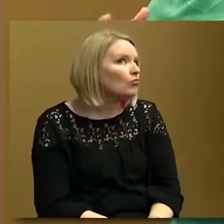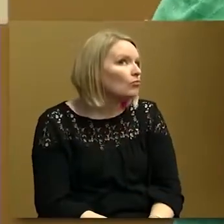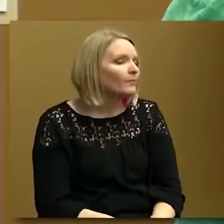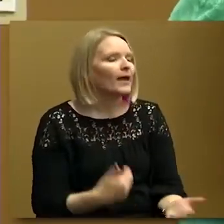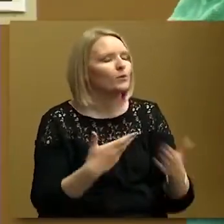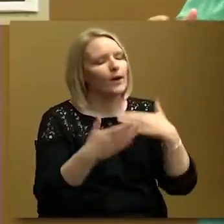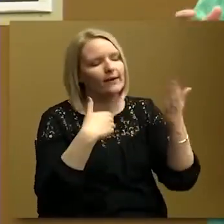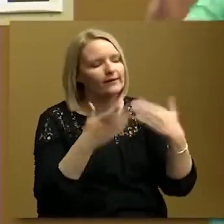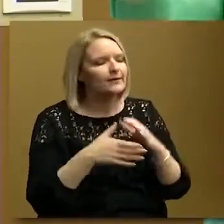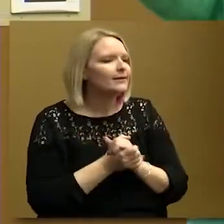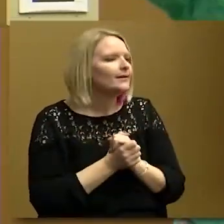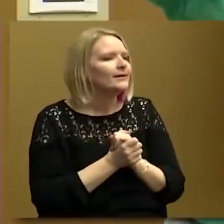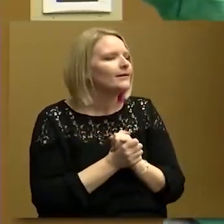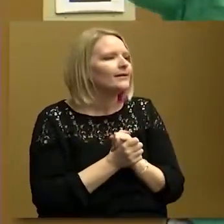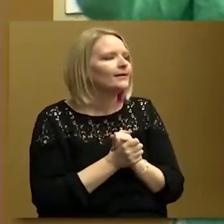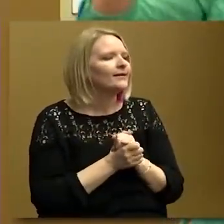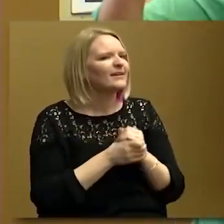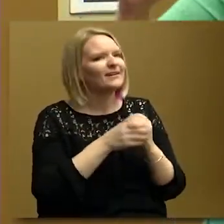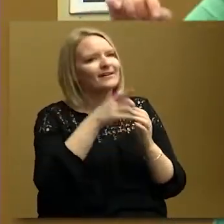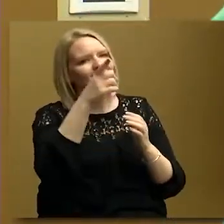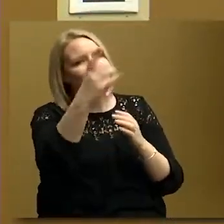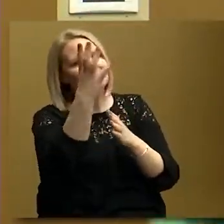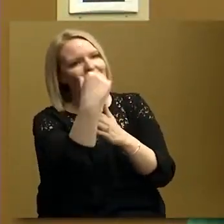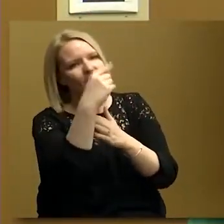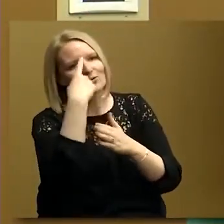Anyway, please edit that out.